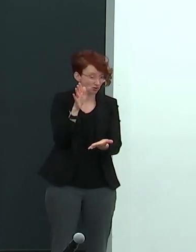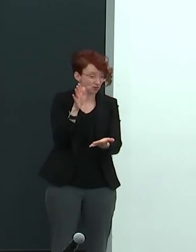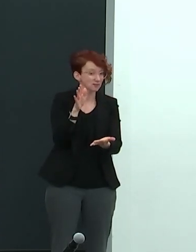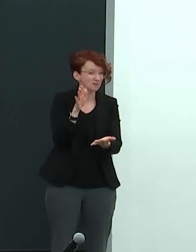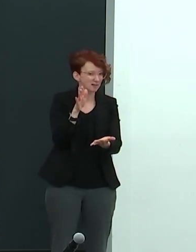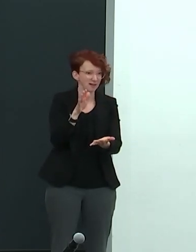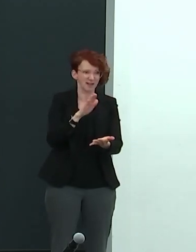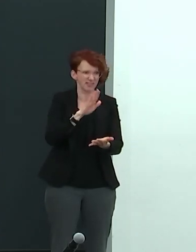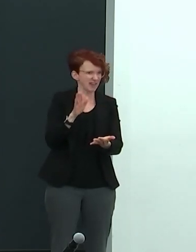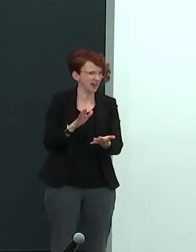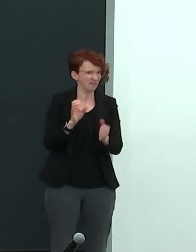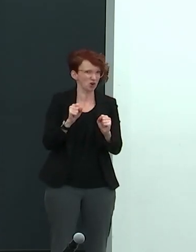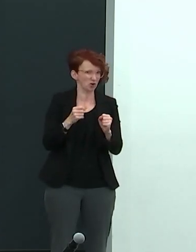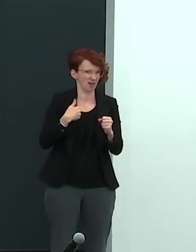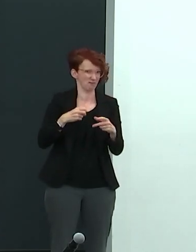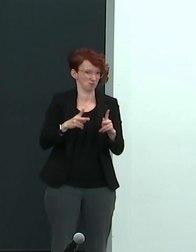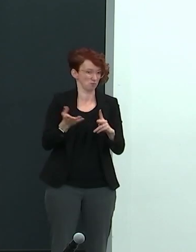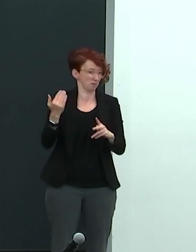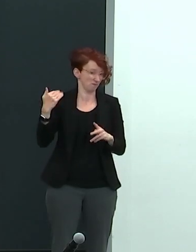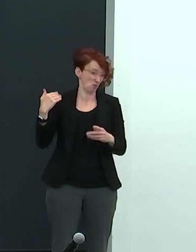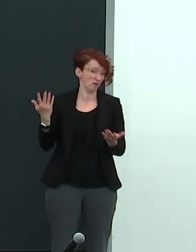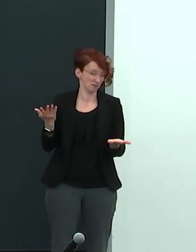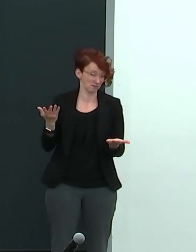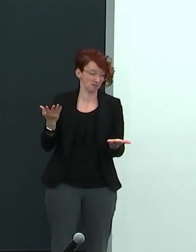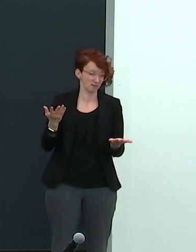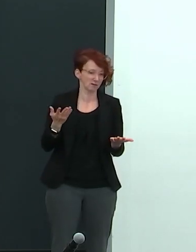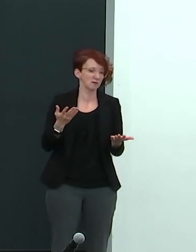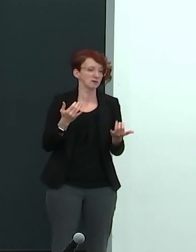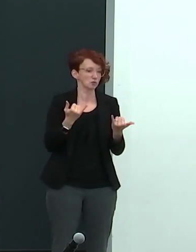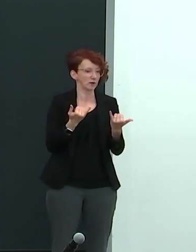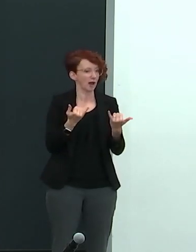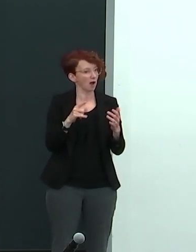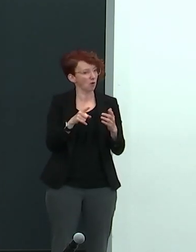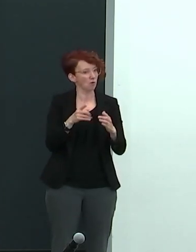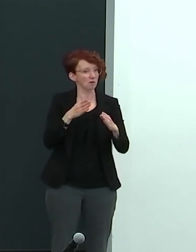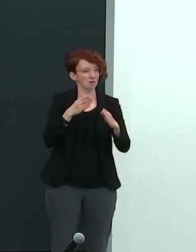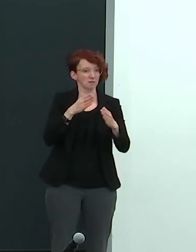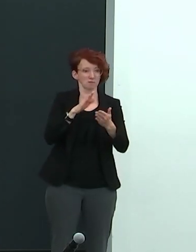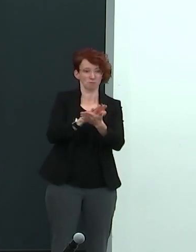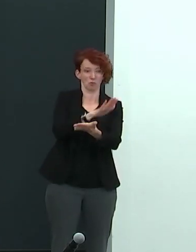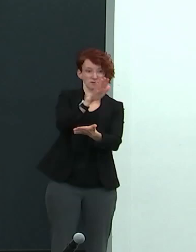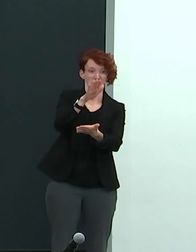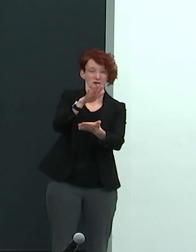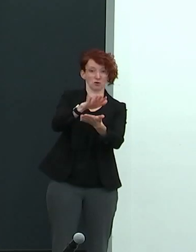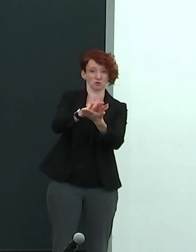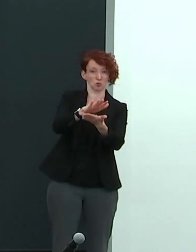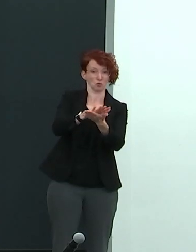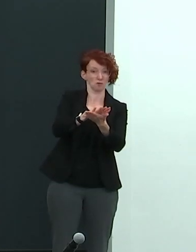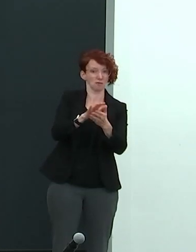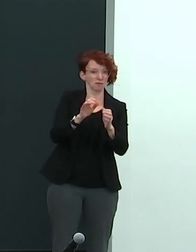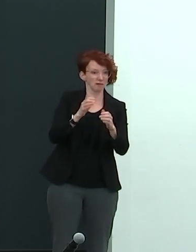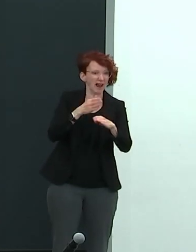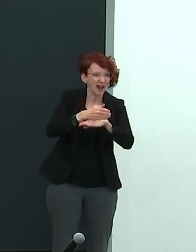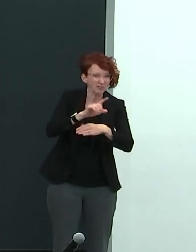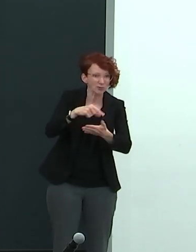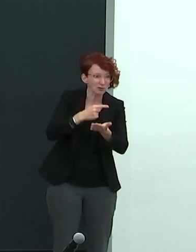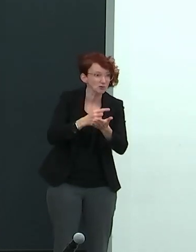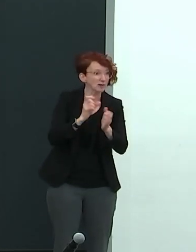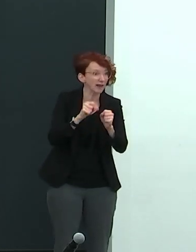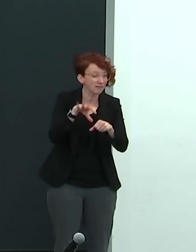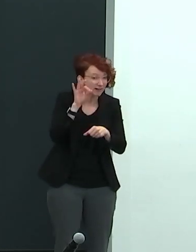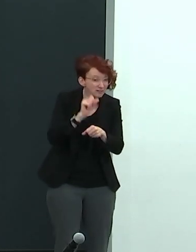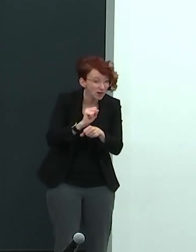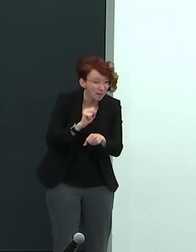way that they never were able to before. They're looking at post-secondary school employment and